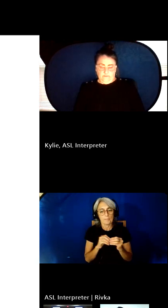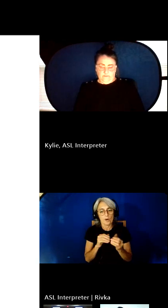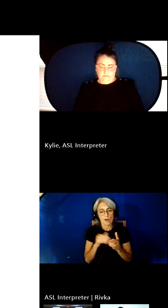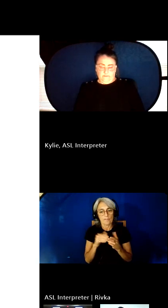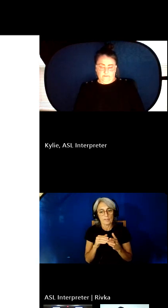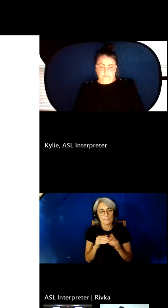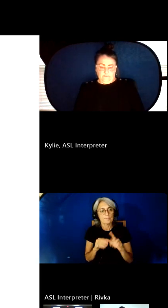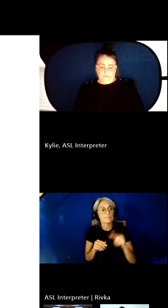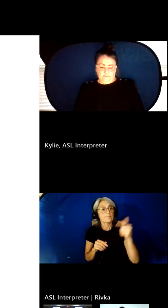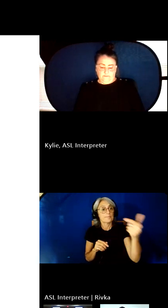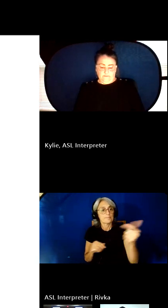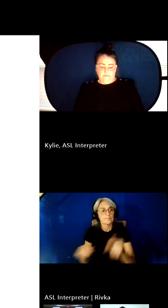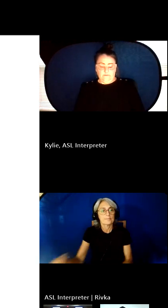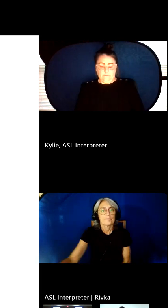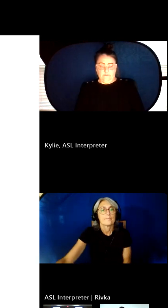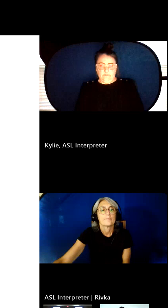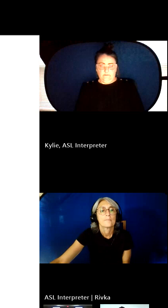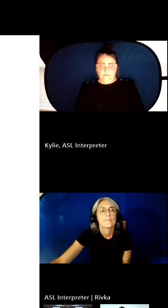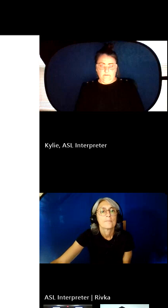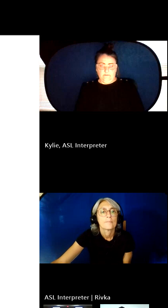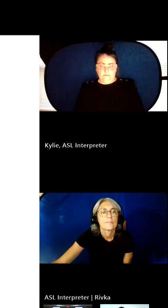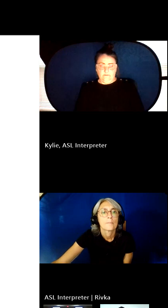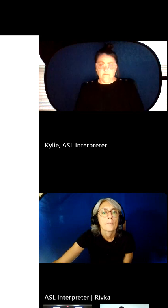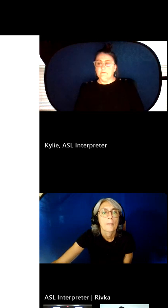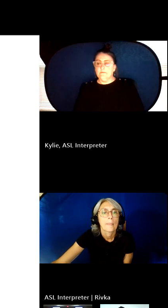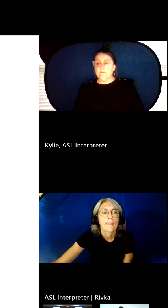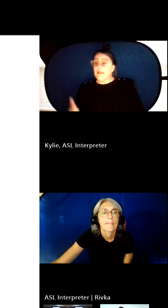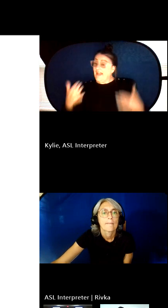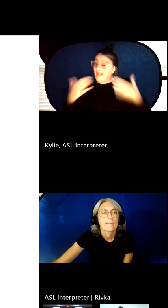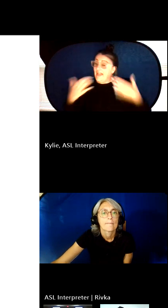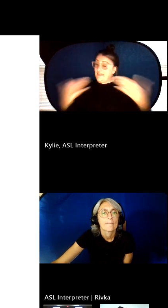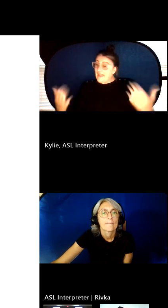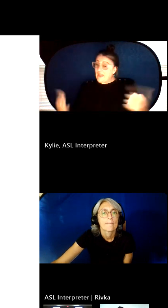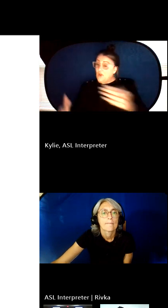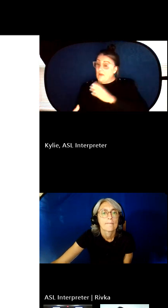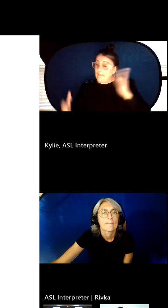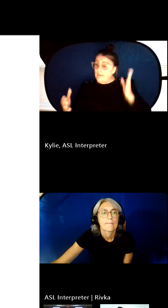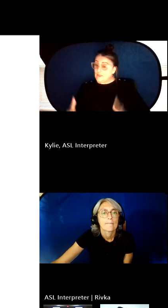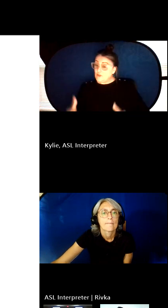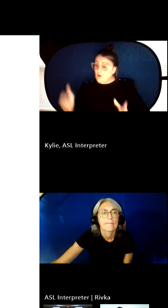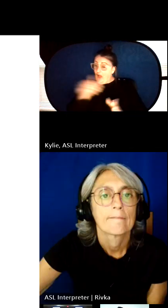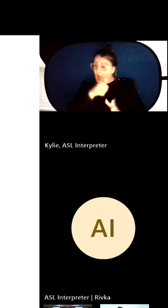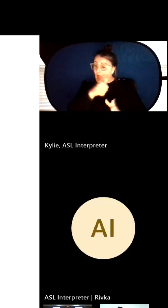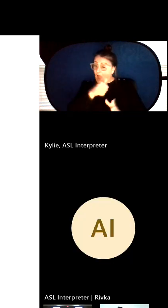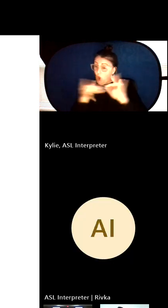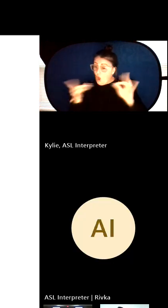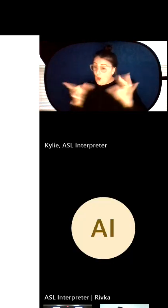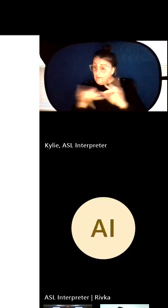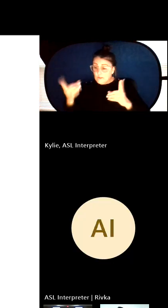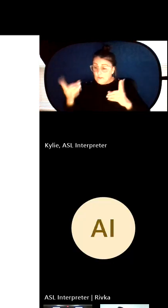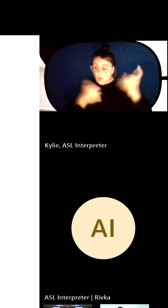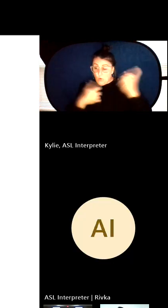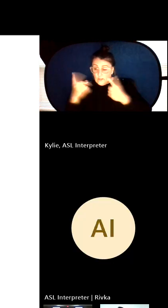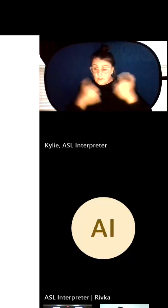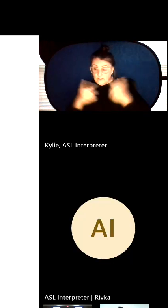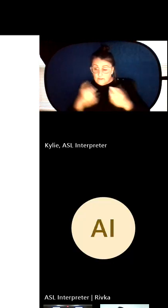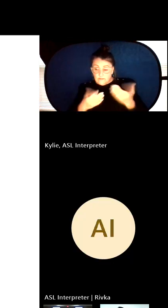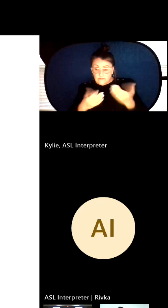thank you. Thank you, Commissioner Mann. Any other comments or questions from the dais?